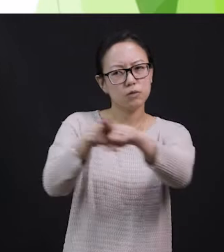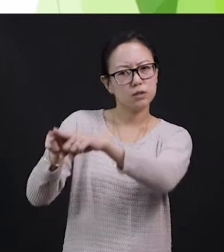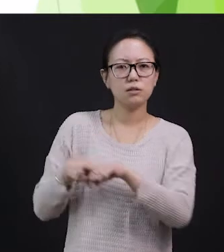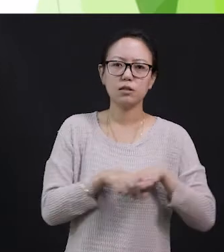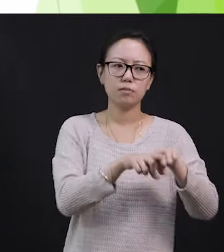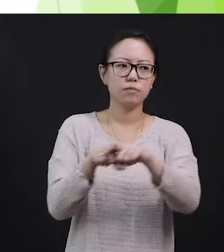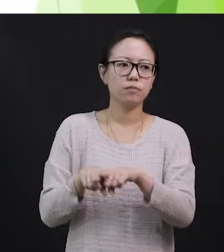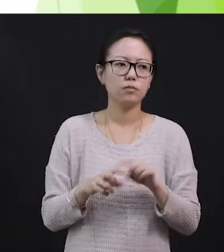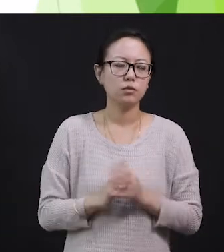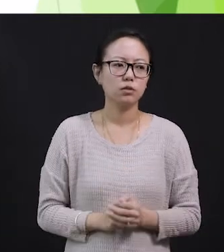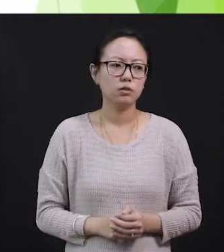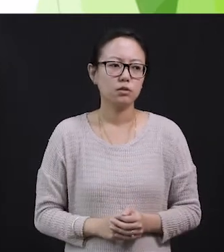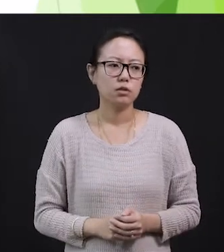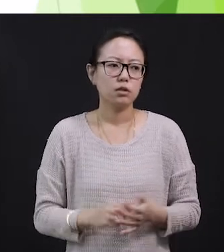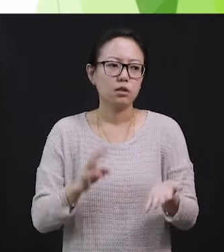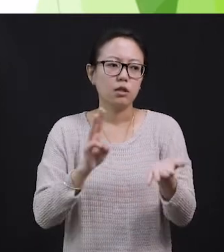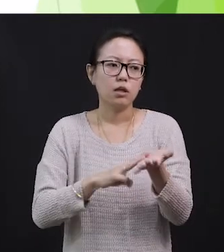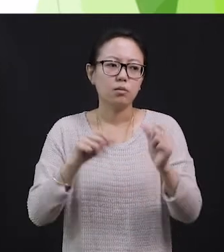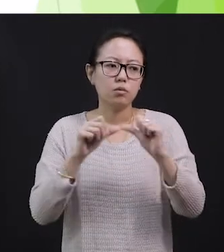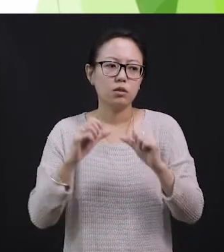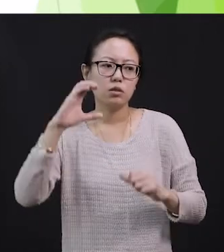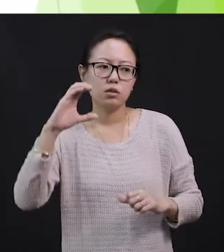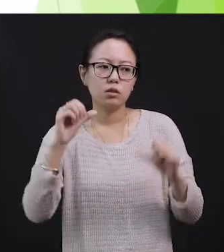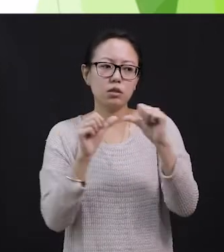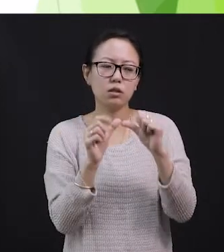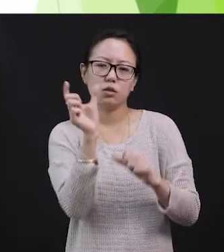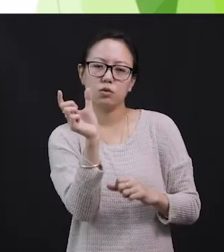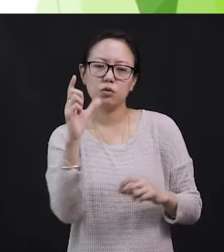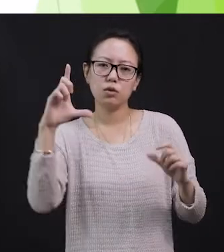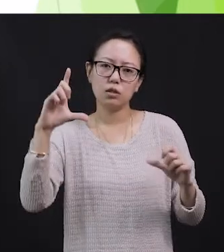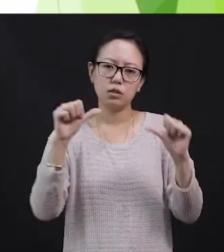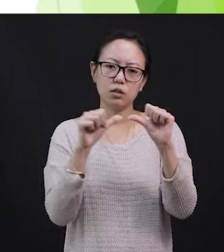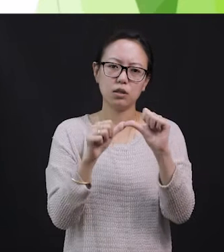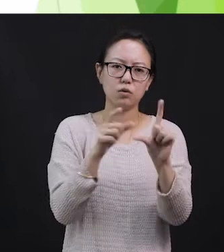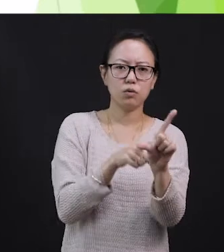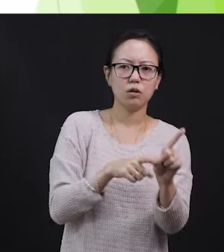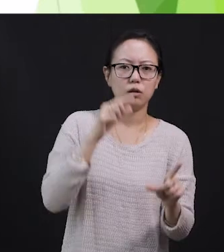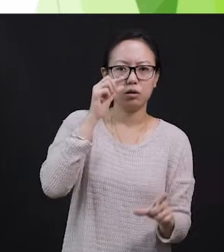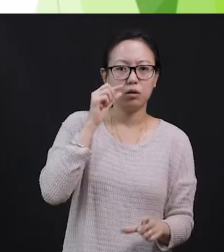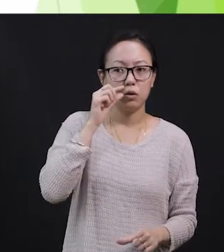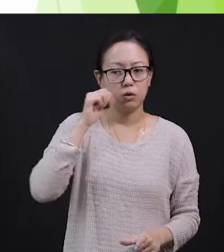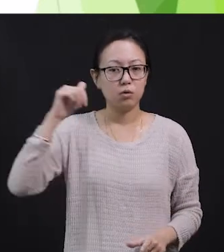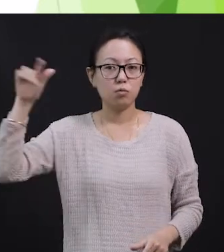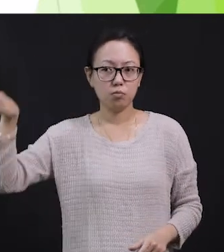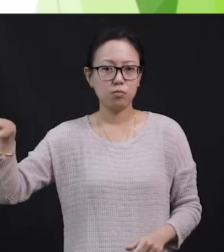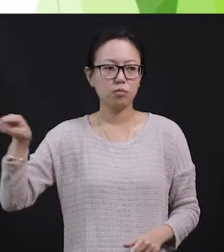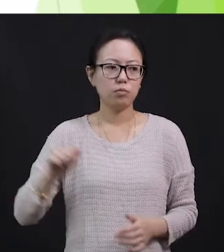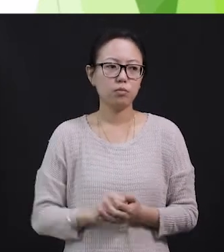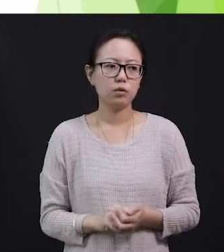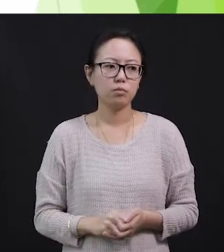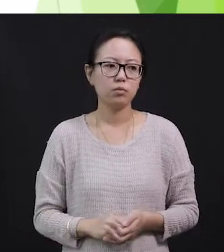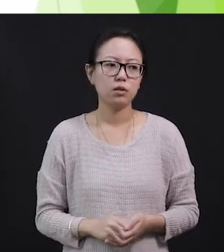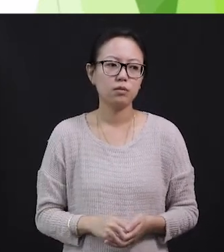education in India. So he thought that the Indians would only be Indians by their color, but their ideals, intelligence and